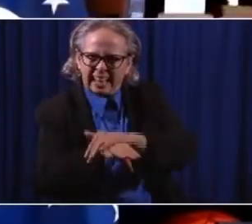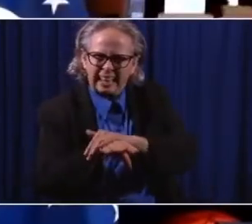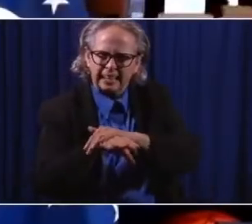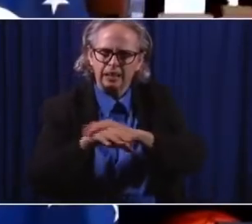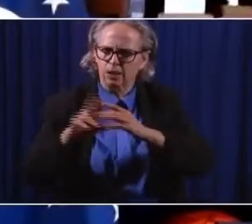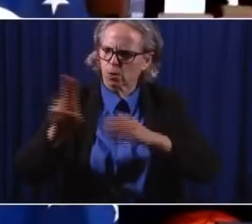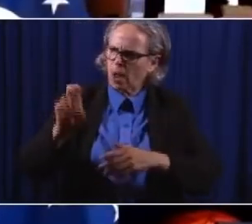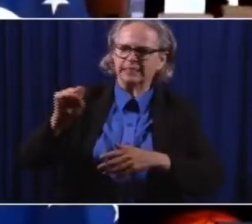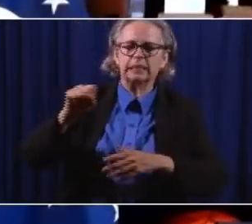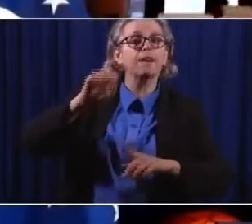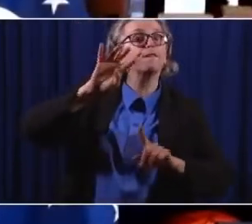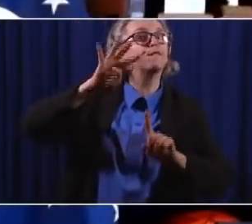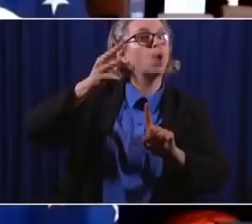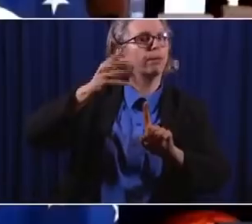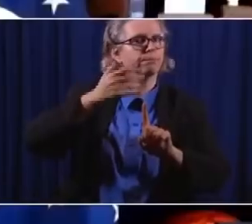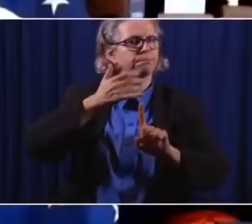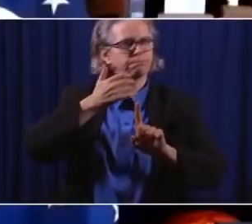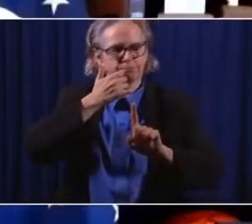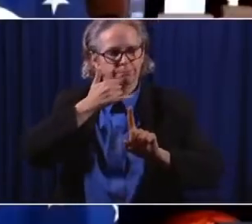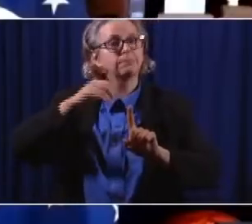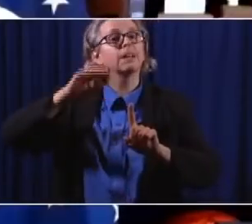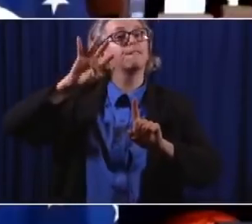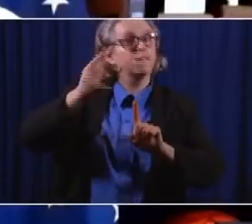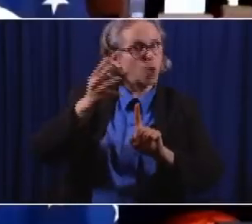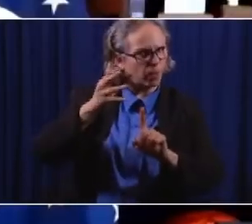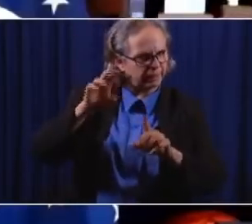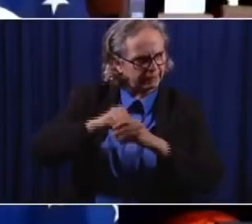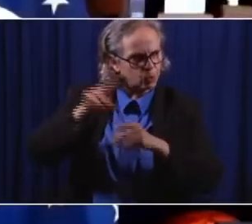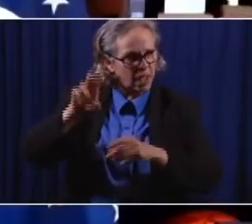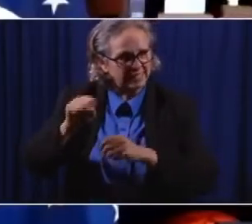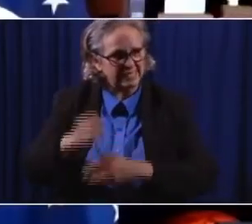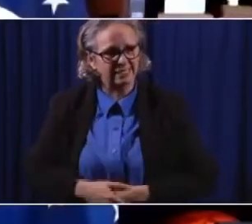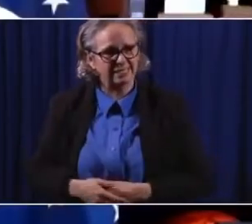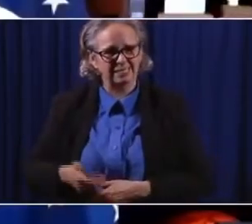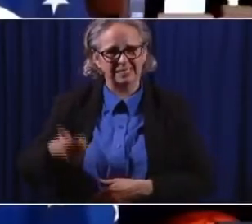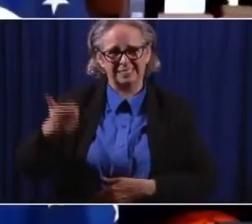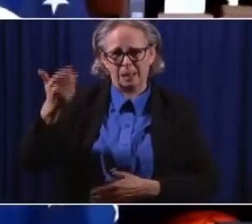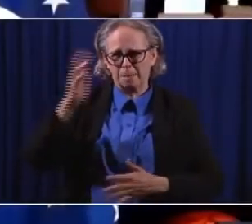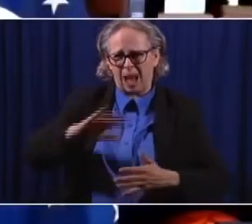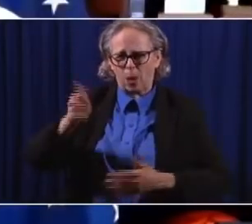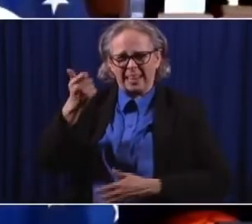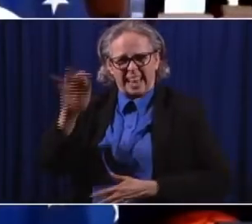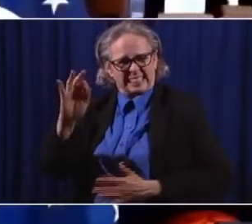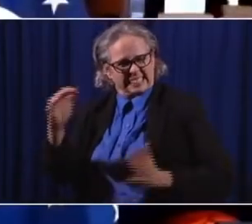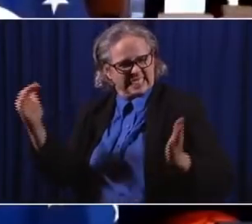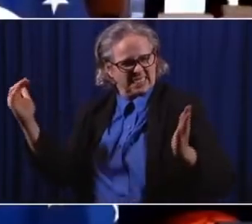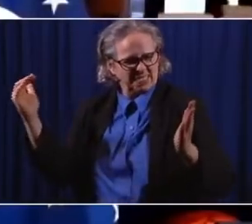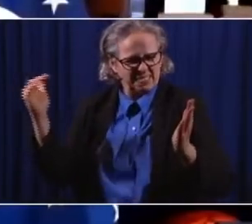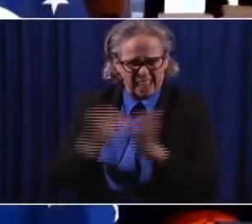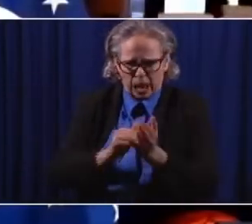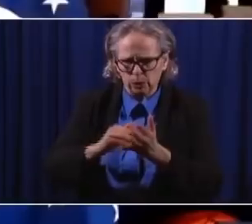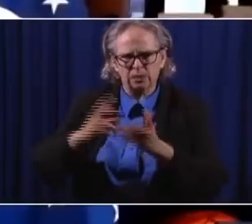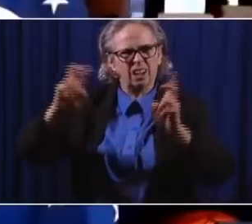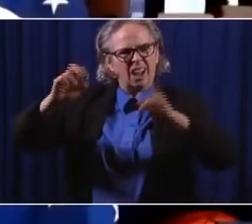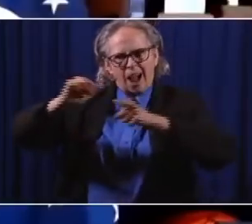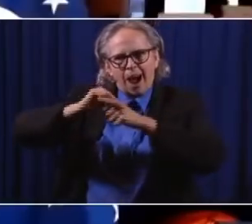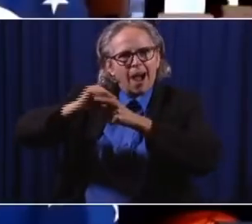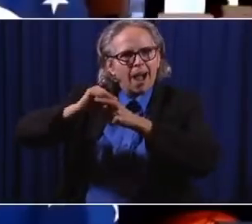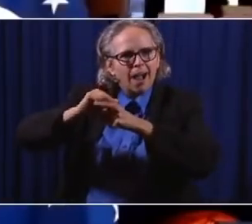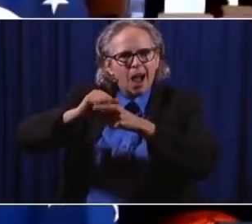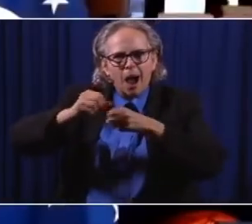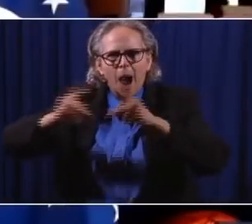have 19,981 apprentices, and on average, this is the important part, the apprentices in Ohio earn as much